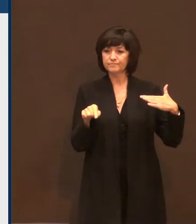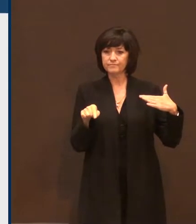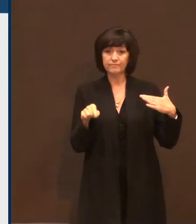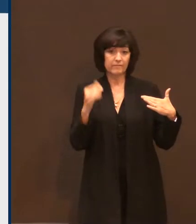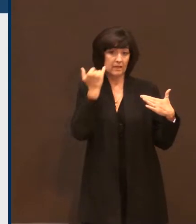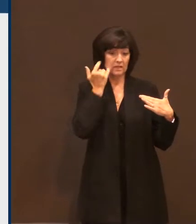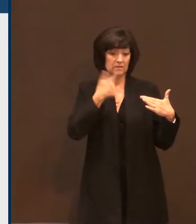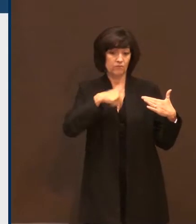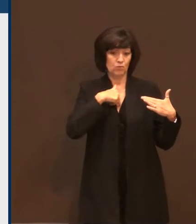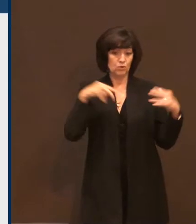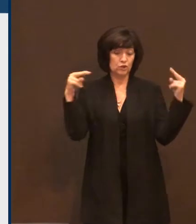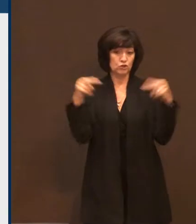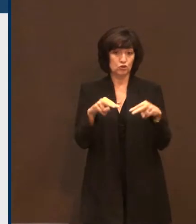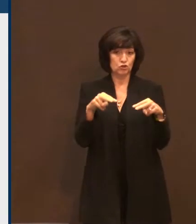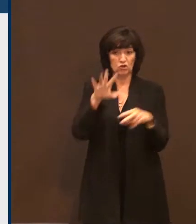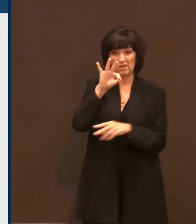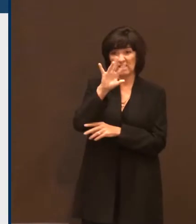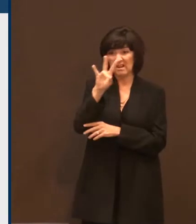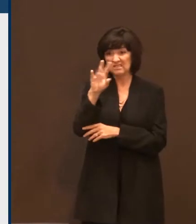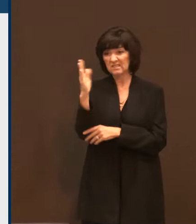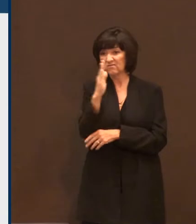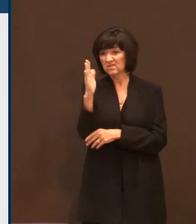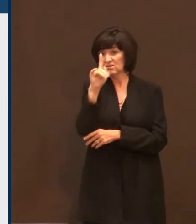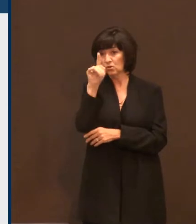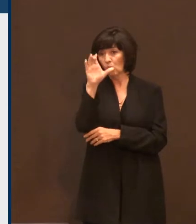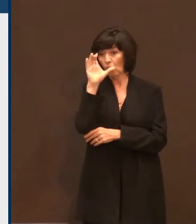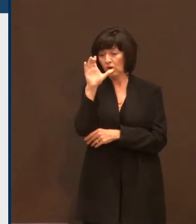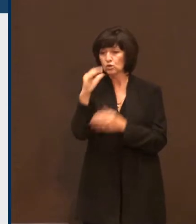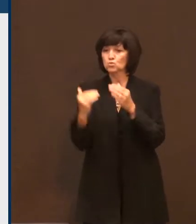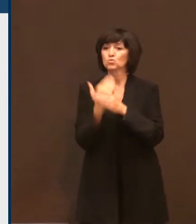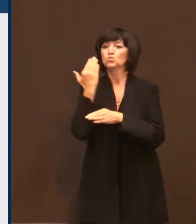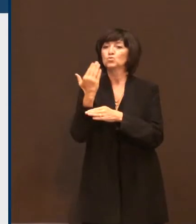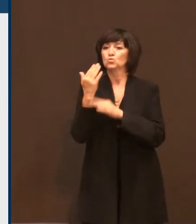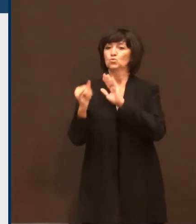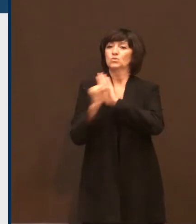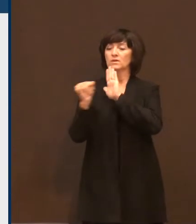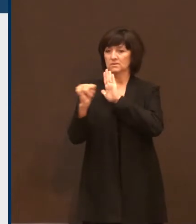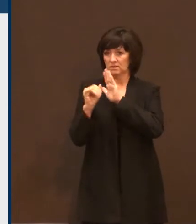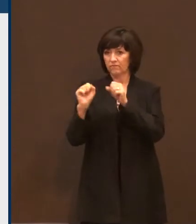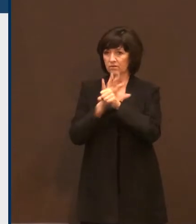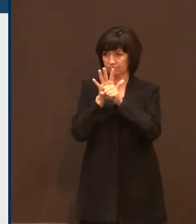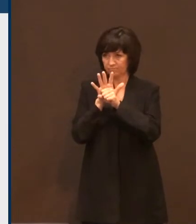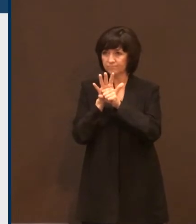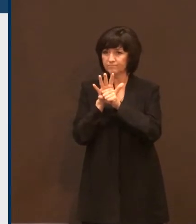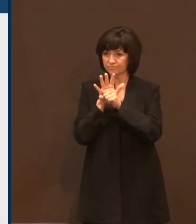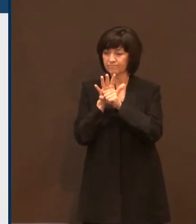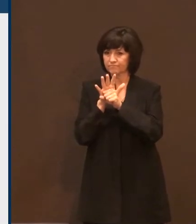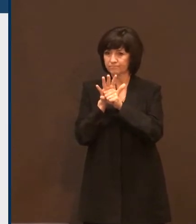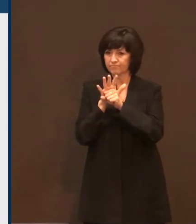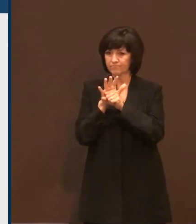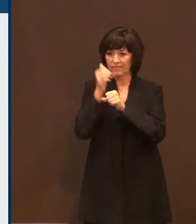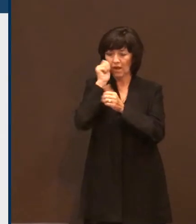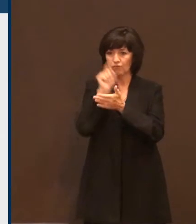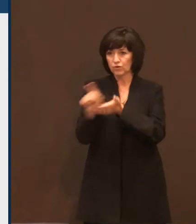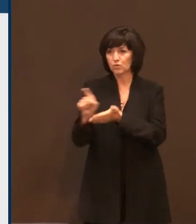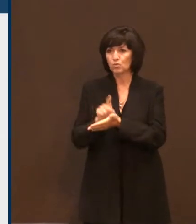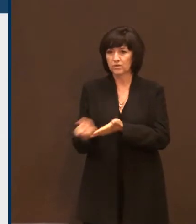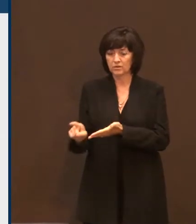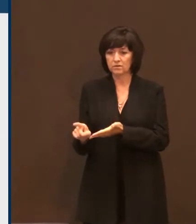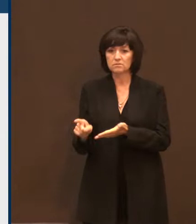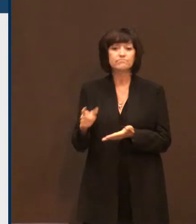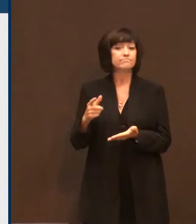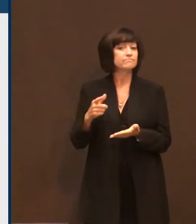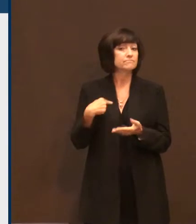week, and maybe half of that or thereabouts on the percent positive, just to give you an indication, starting